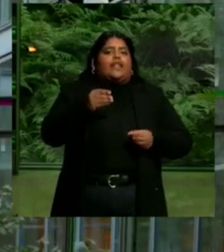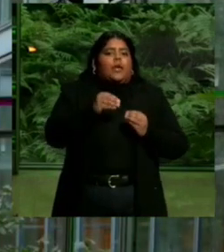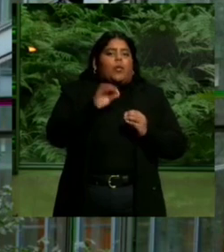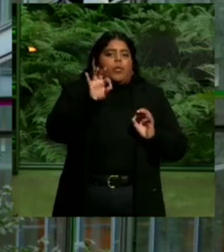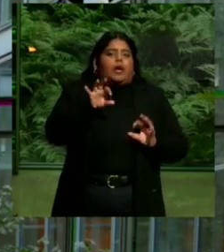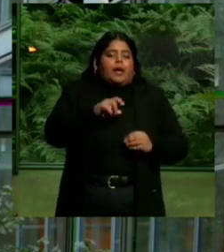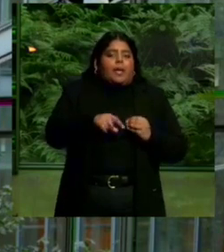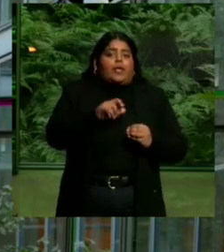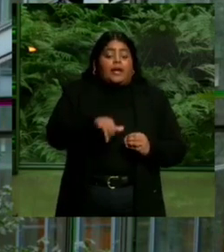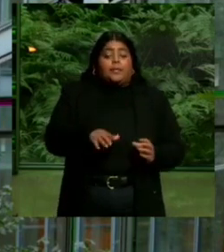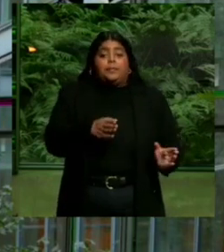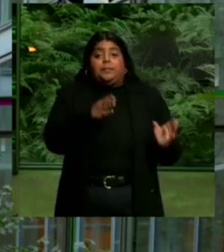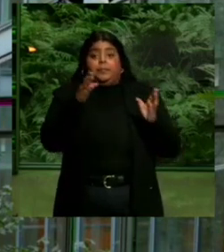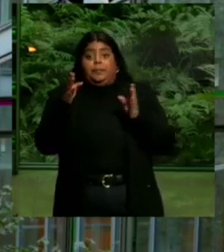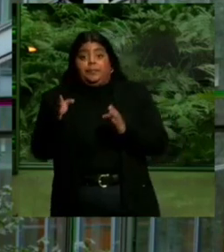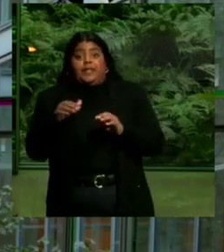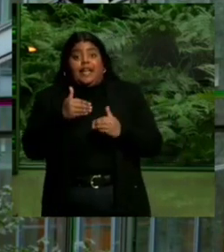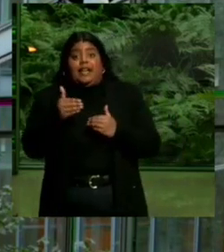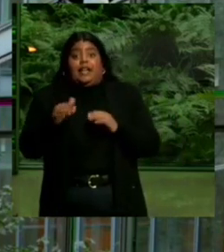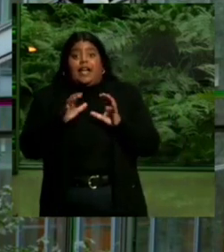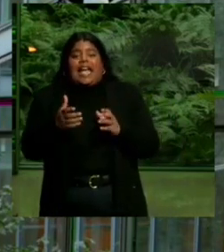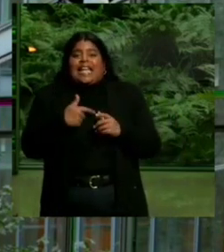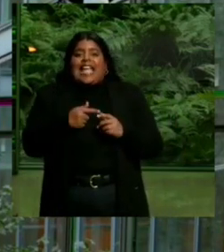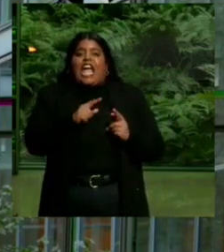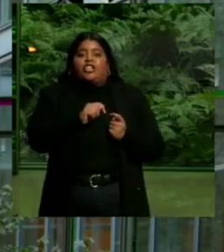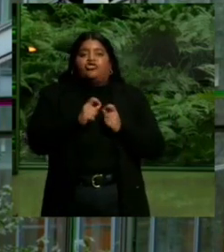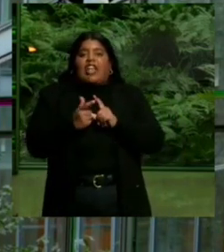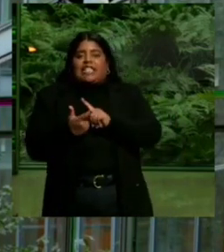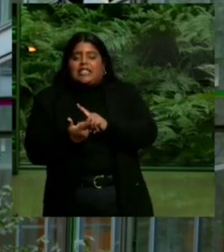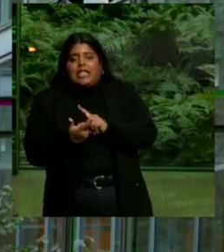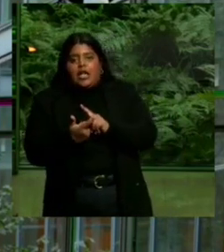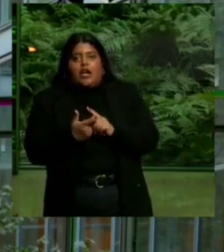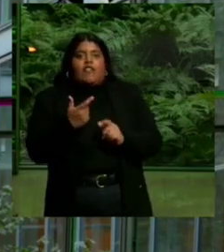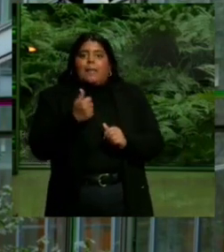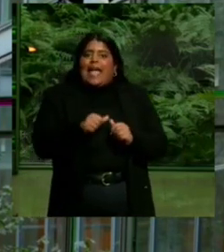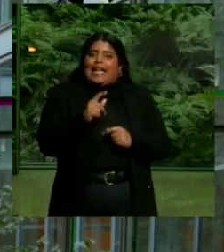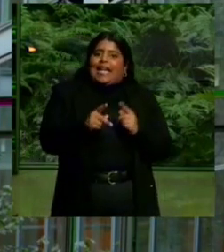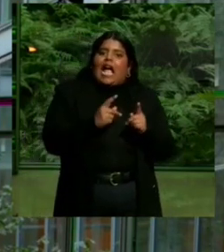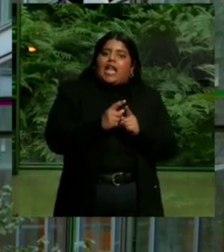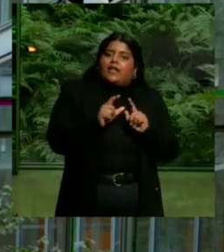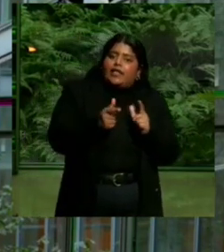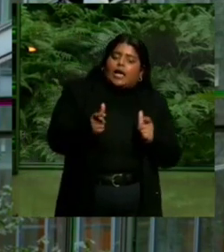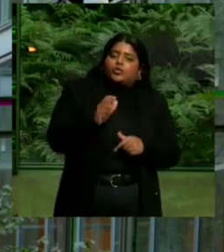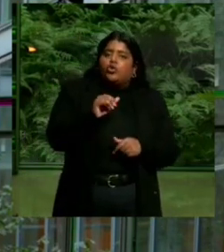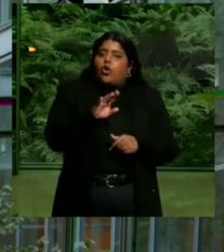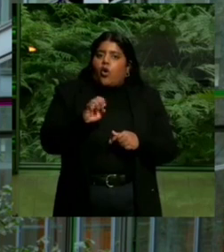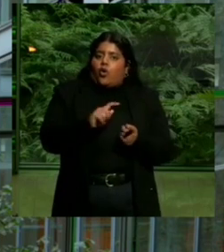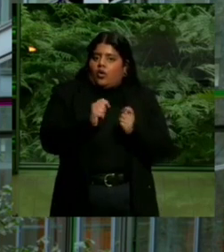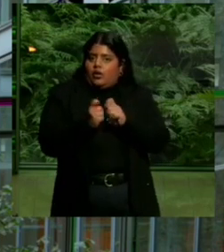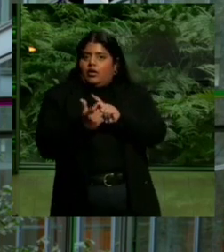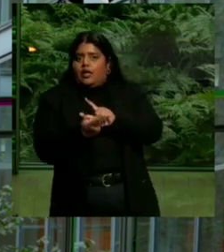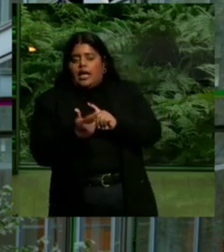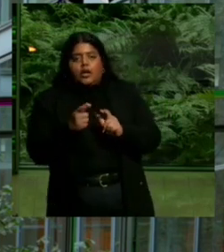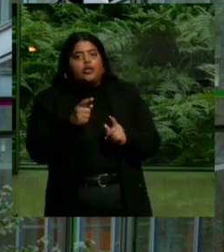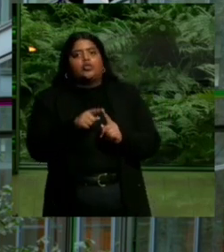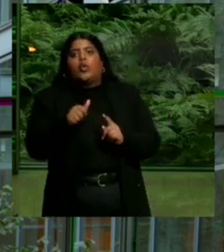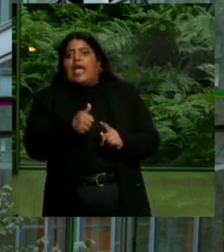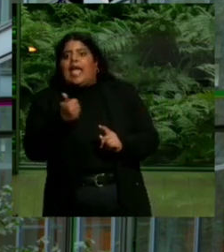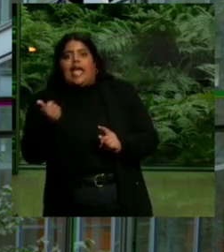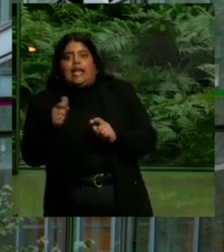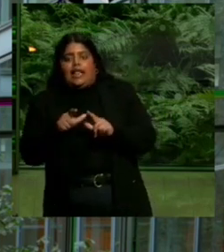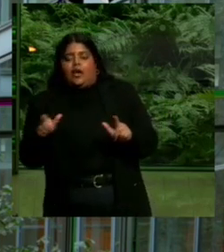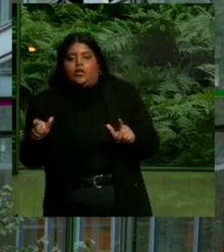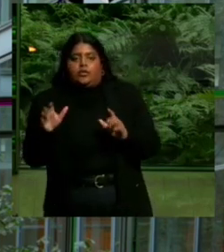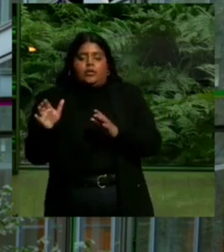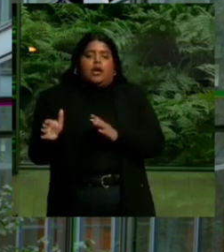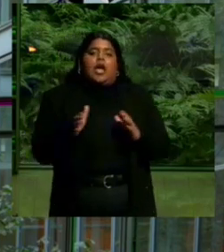can translate from any language and tone to another language, and we'll talk a little bit about that as well. It can structured, unstructured data,